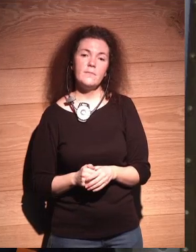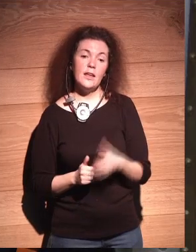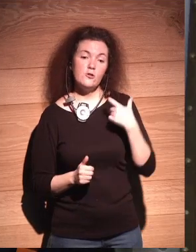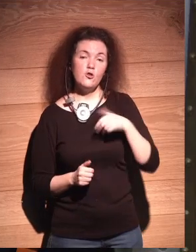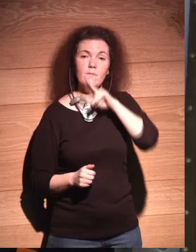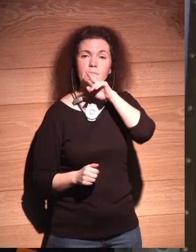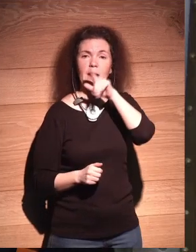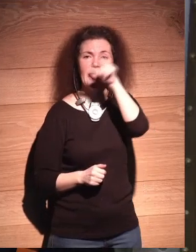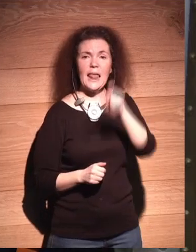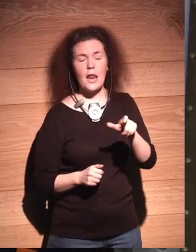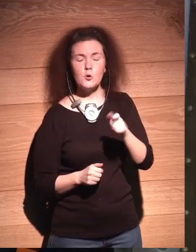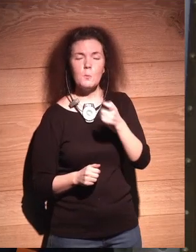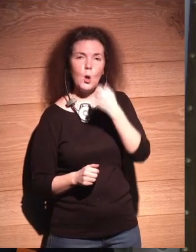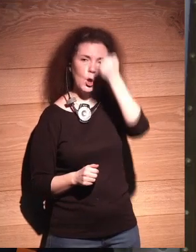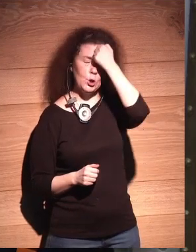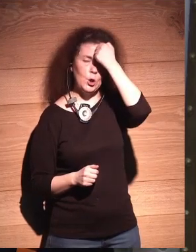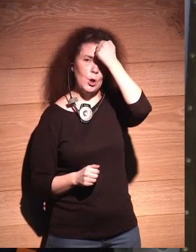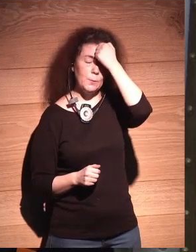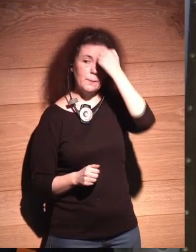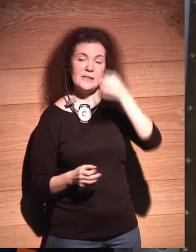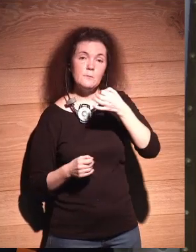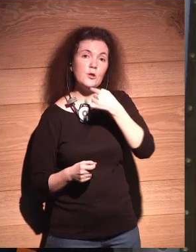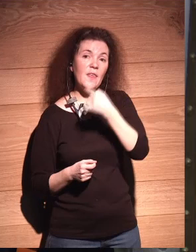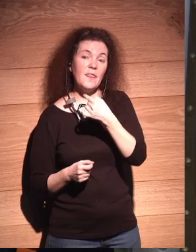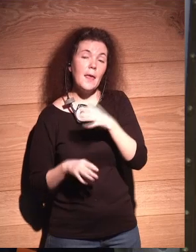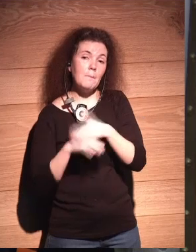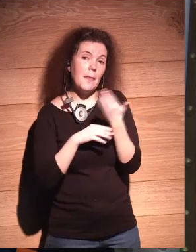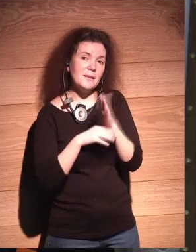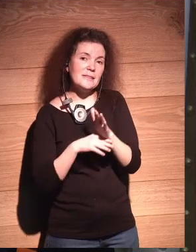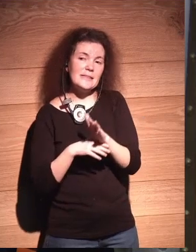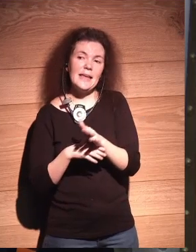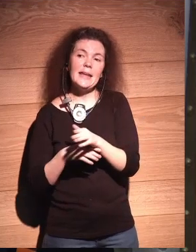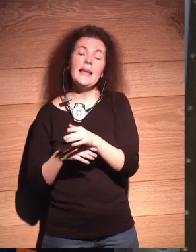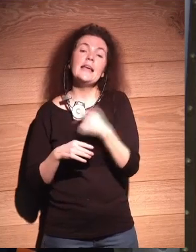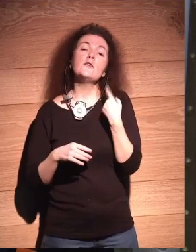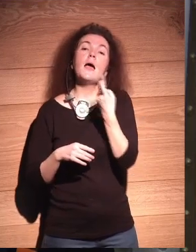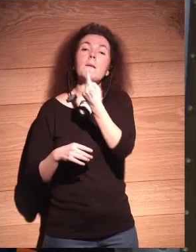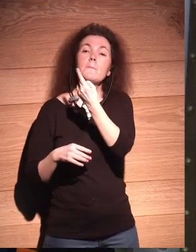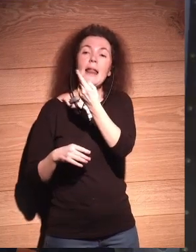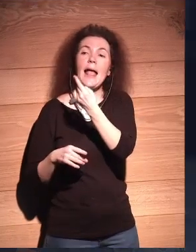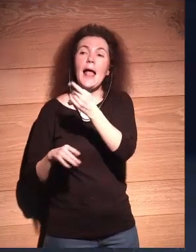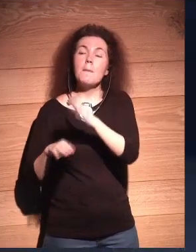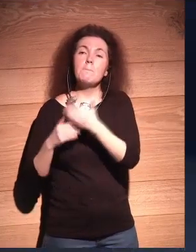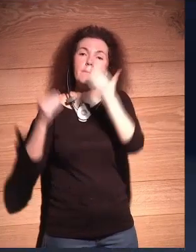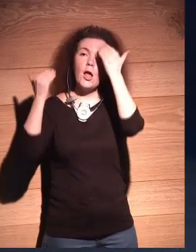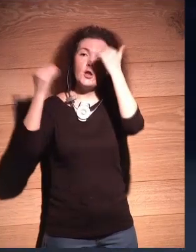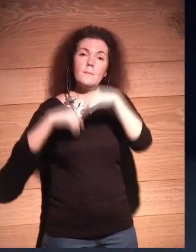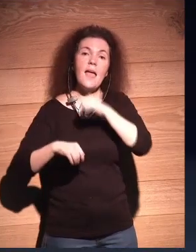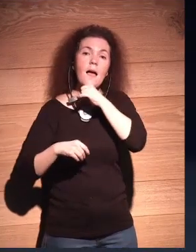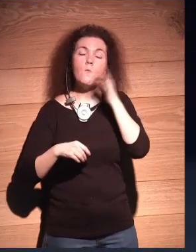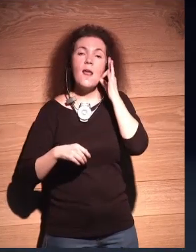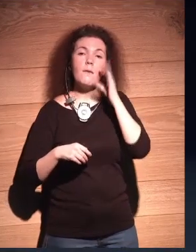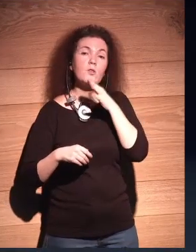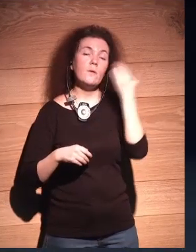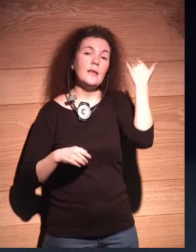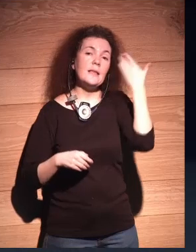playing these duets in honor of my grandmother, because on the day she died, I went out onto this frozen lake, and I saw a